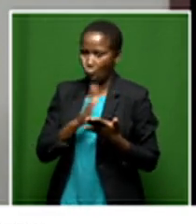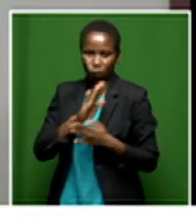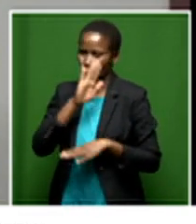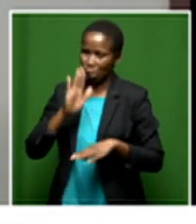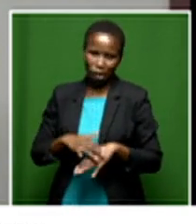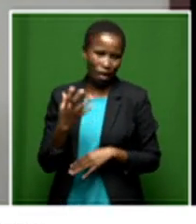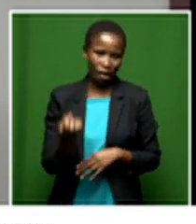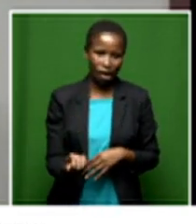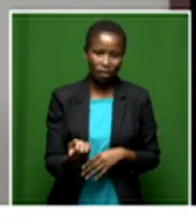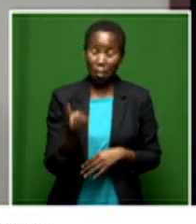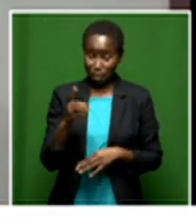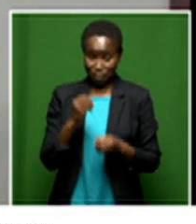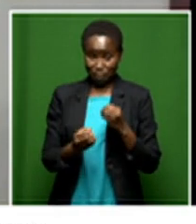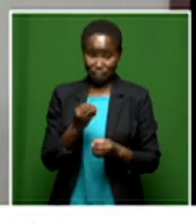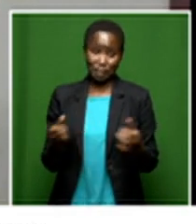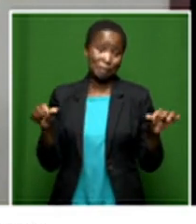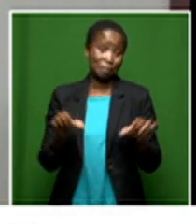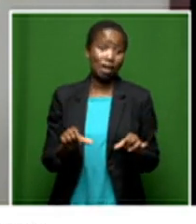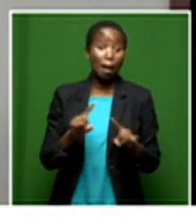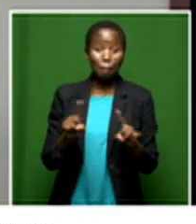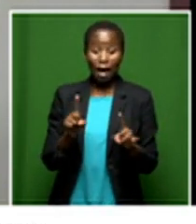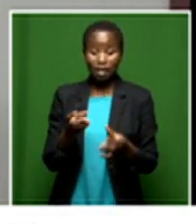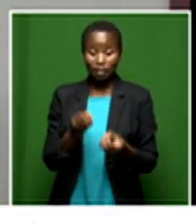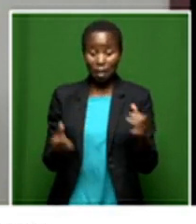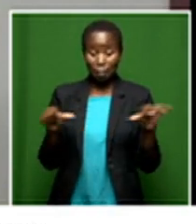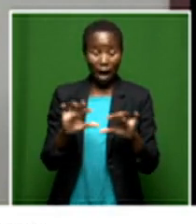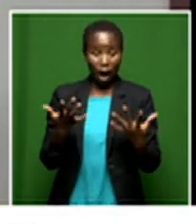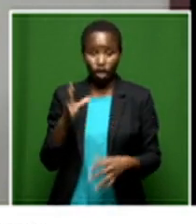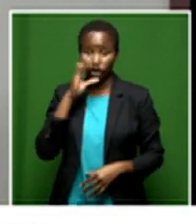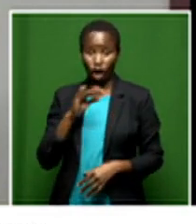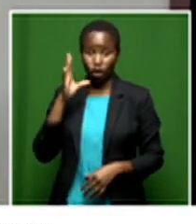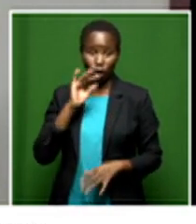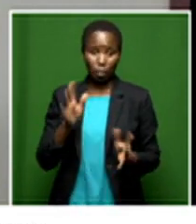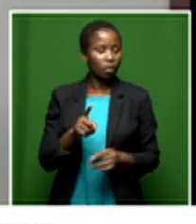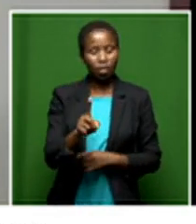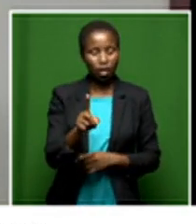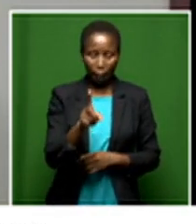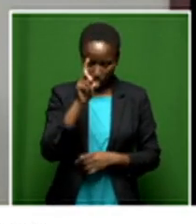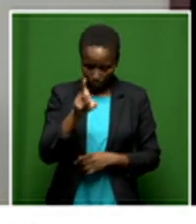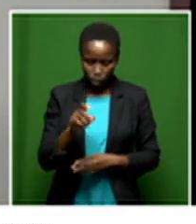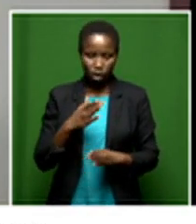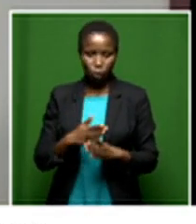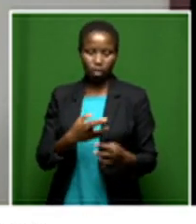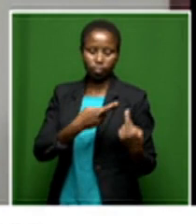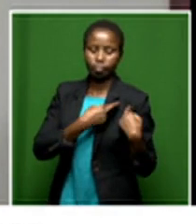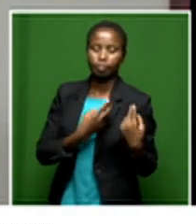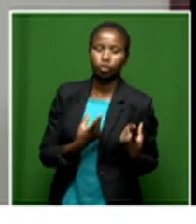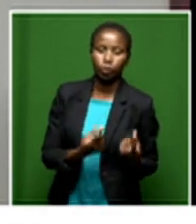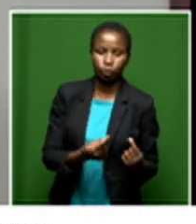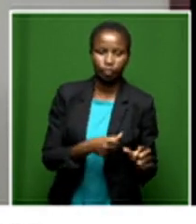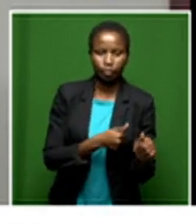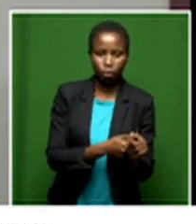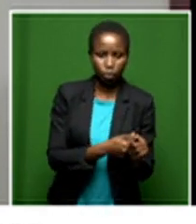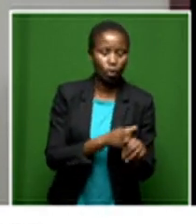And the only way to bring it back is not by talking about it. It's about doing the things that you are expected to do at the time you are expected to